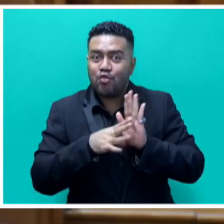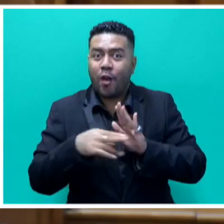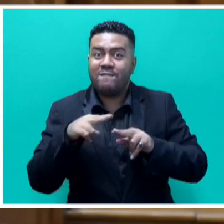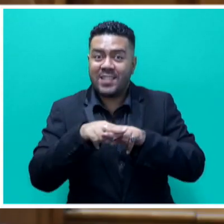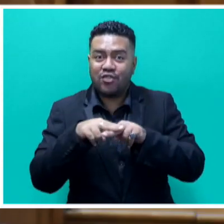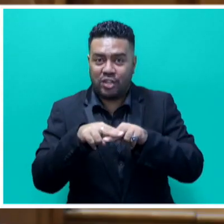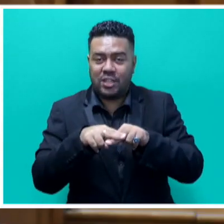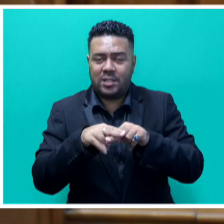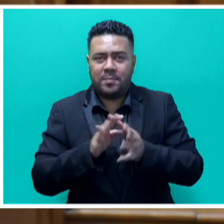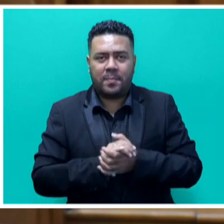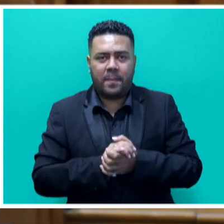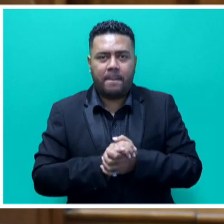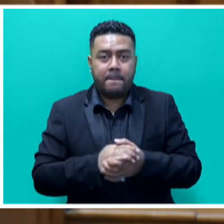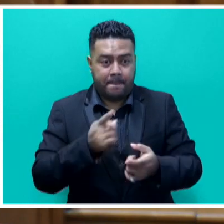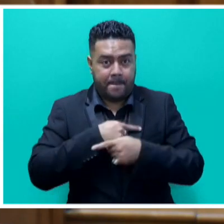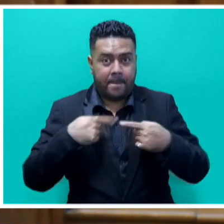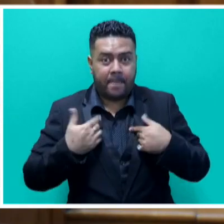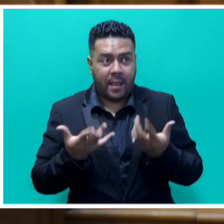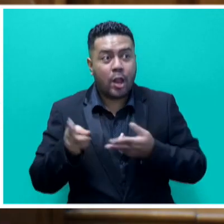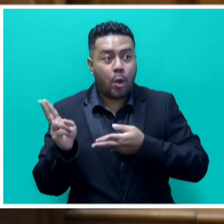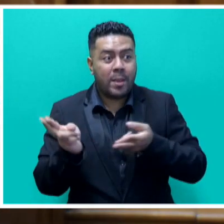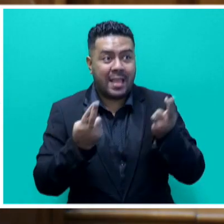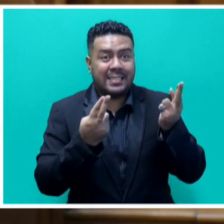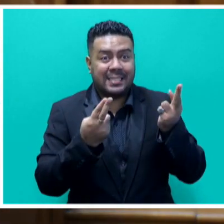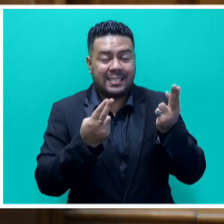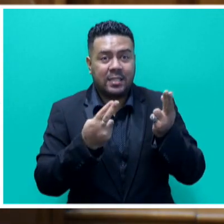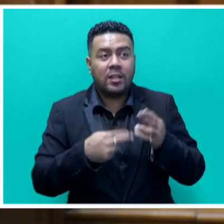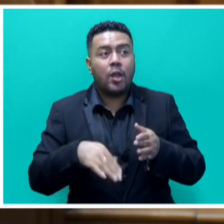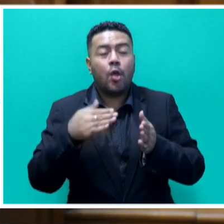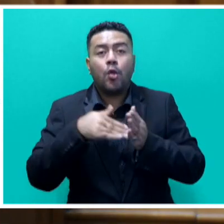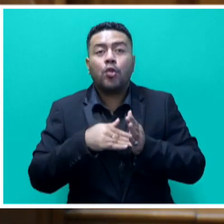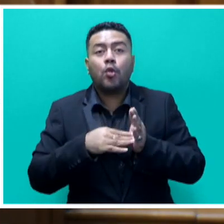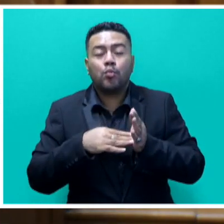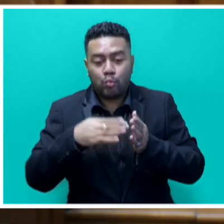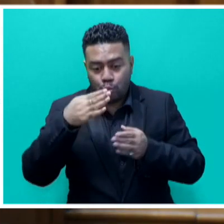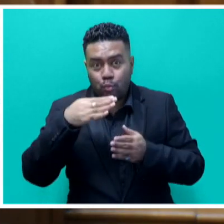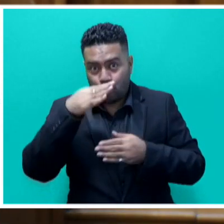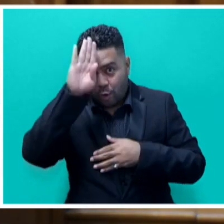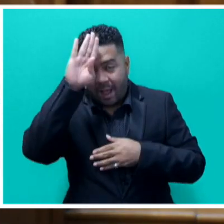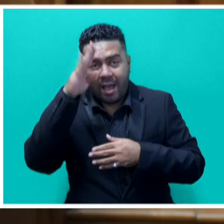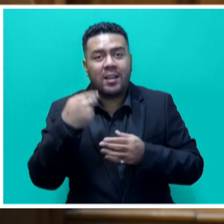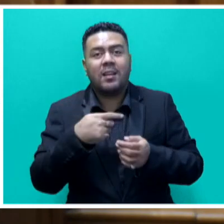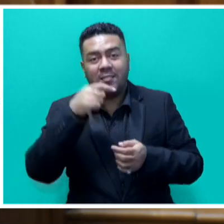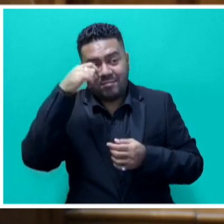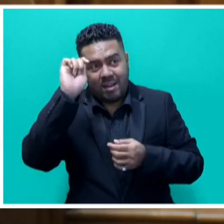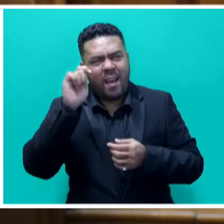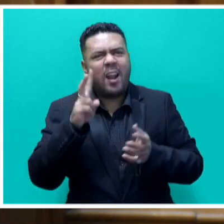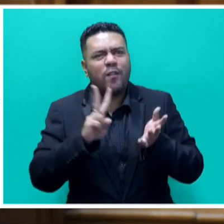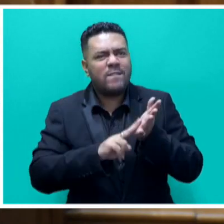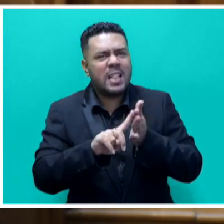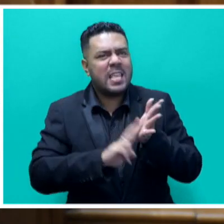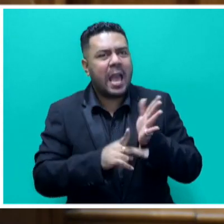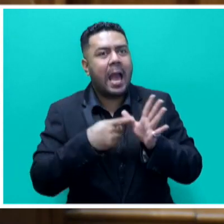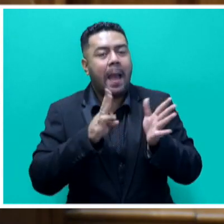Fiji, I hereby nominate Turangana Tui Maduata, Tatu Williame Katunivere, to